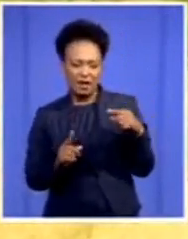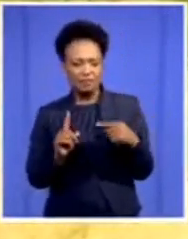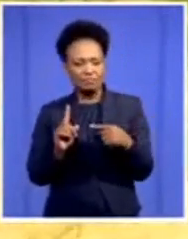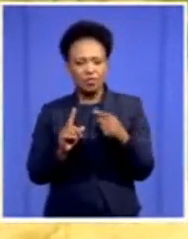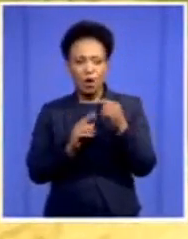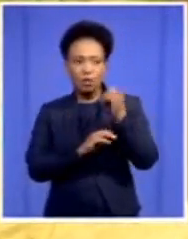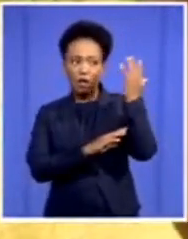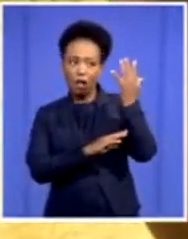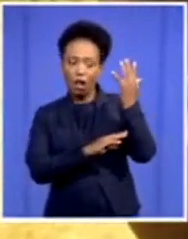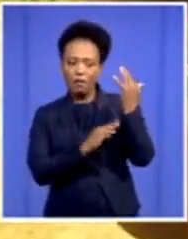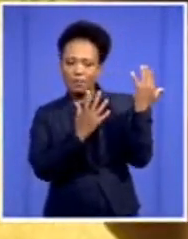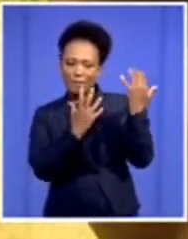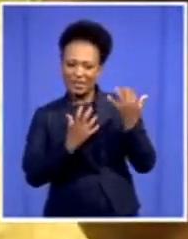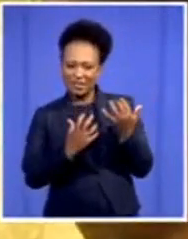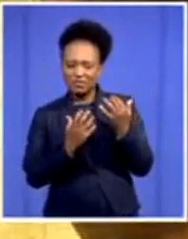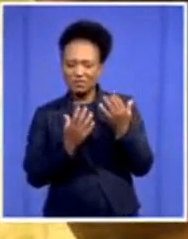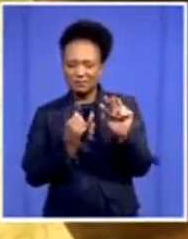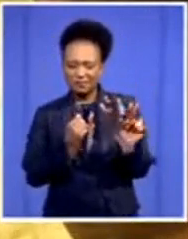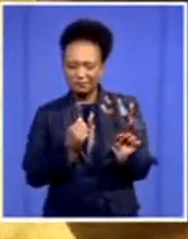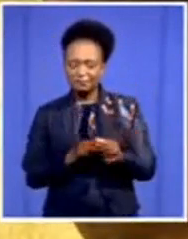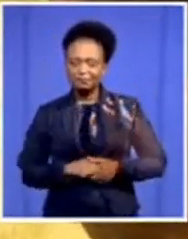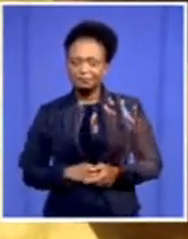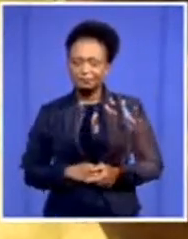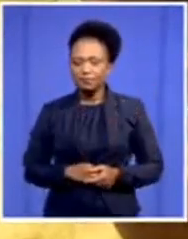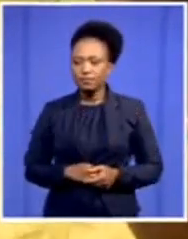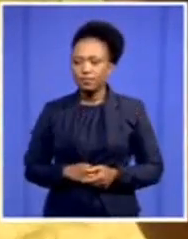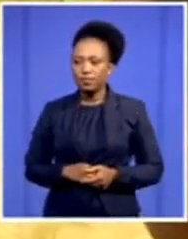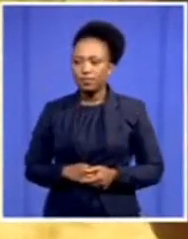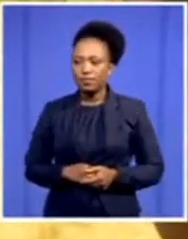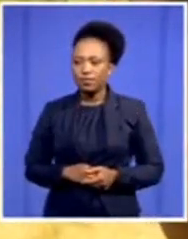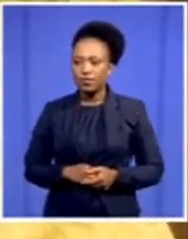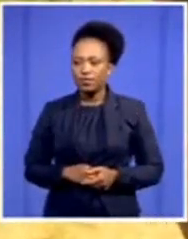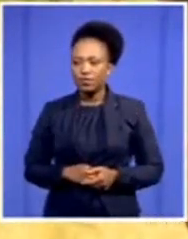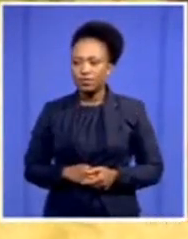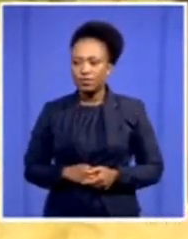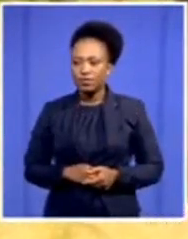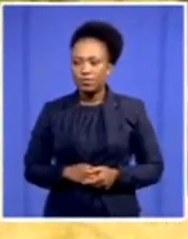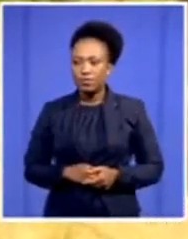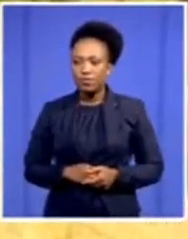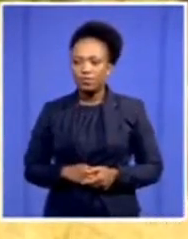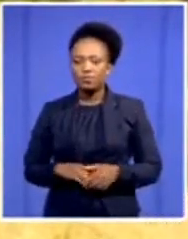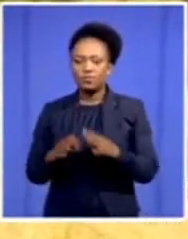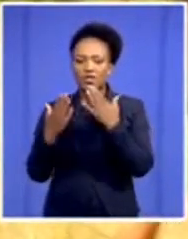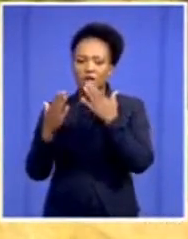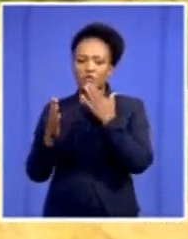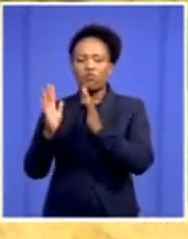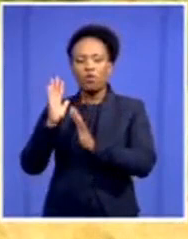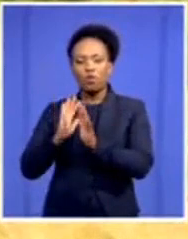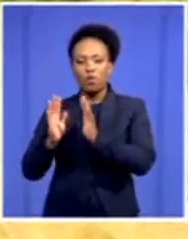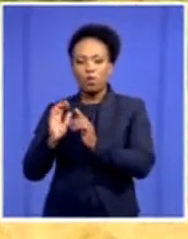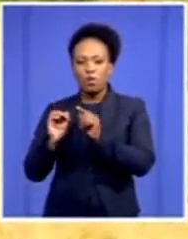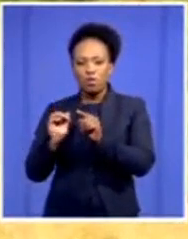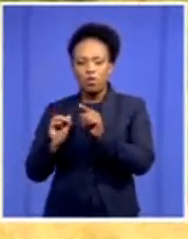you very much for this opportunity to speak to you. In terms of our expectation, you will remember that the budget